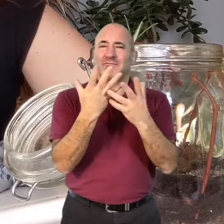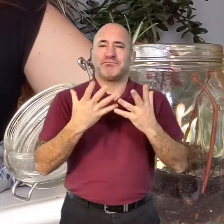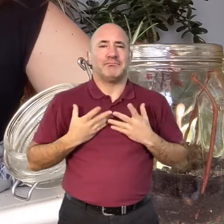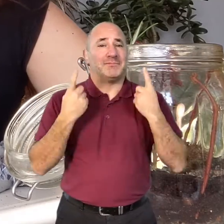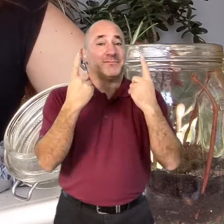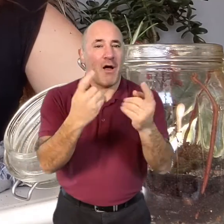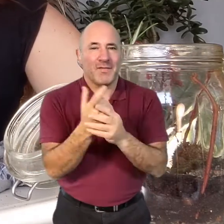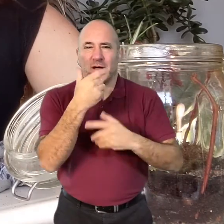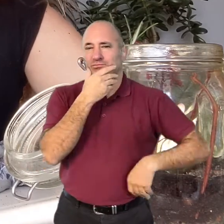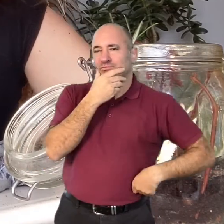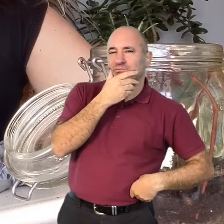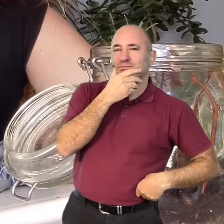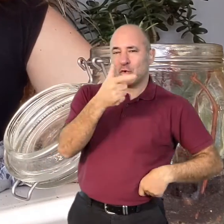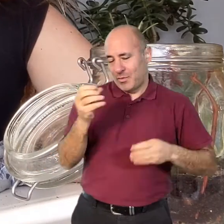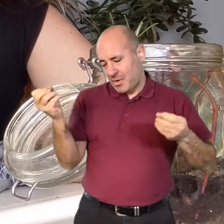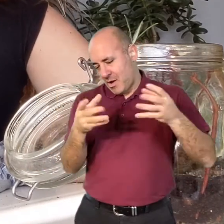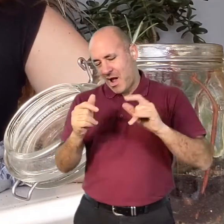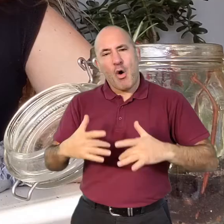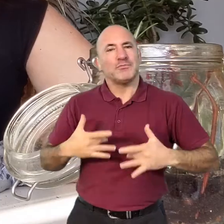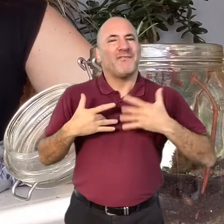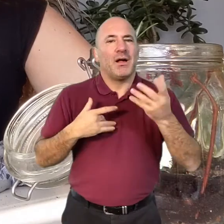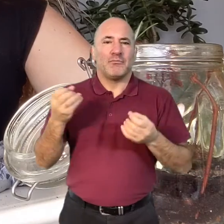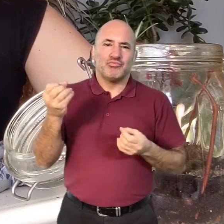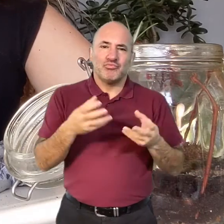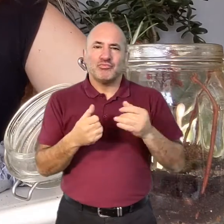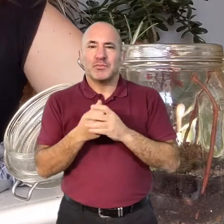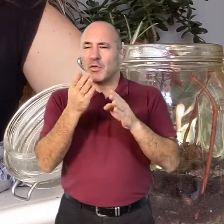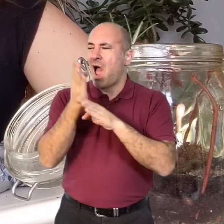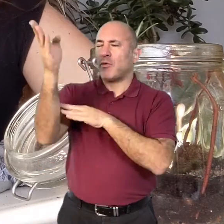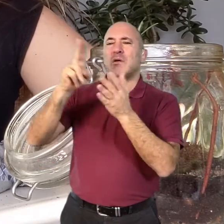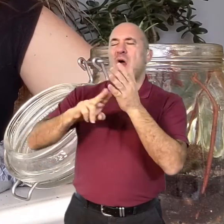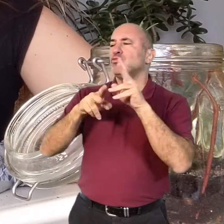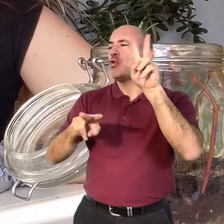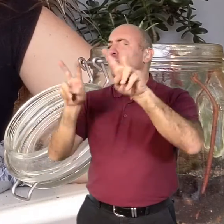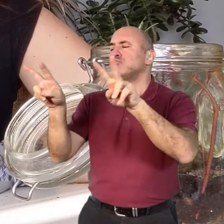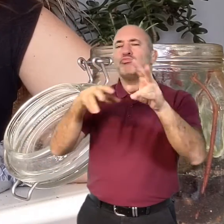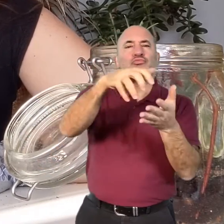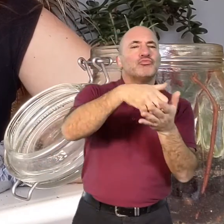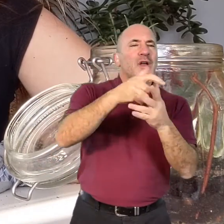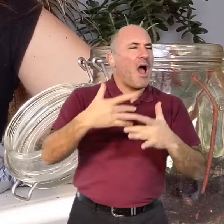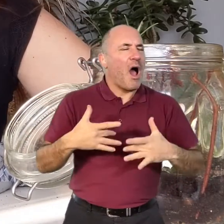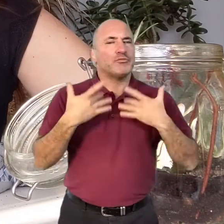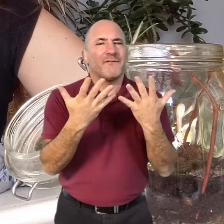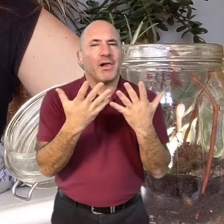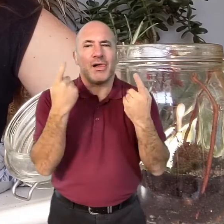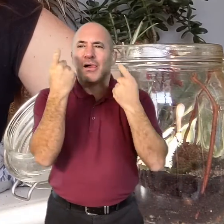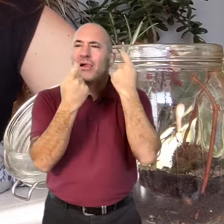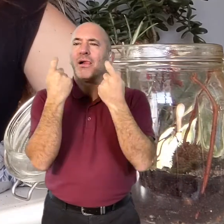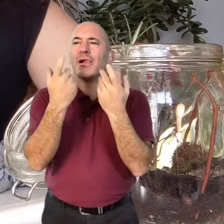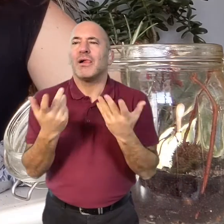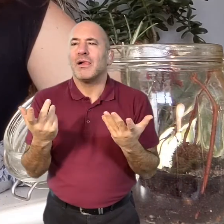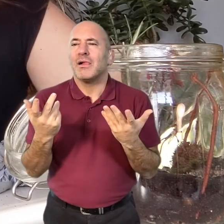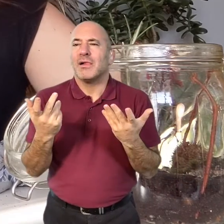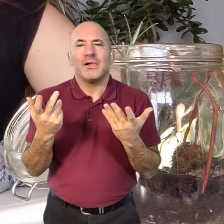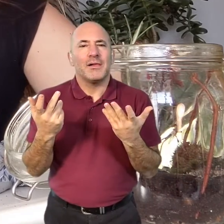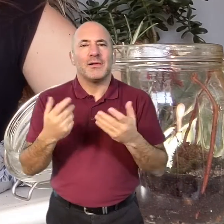Be as creative as you can, and think about how you feel when you're doing it and how you feel when you're out